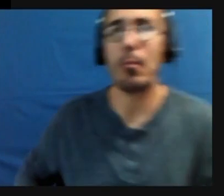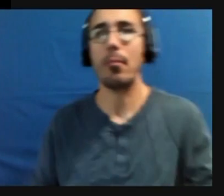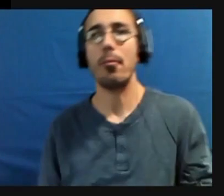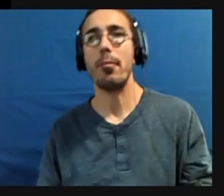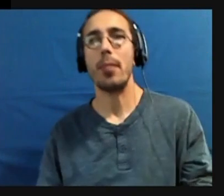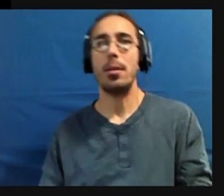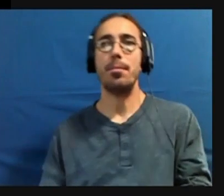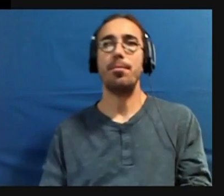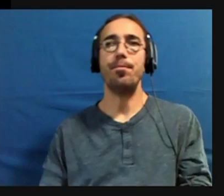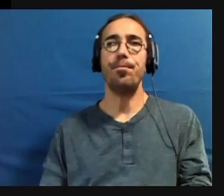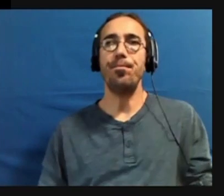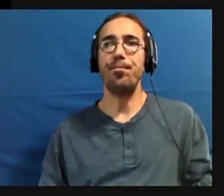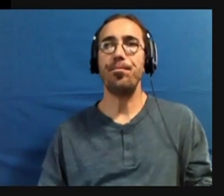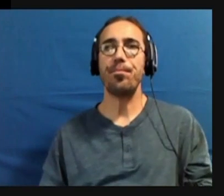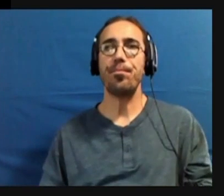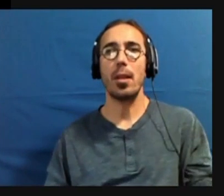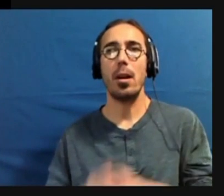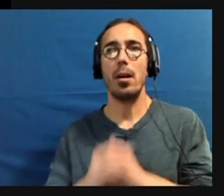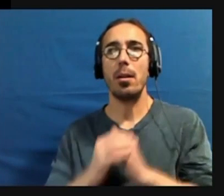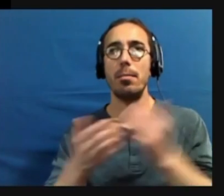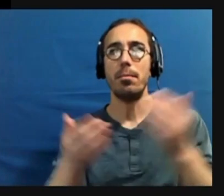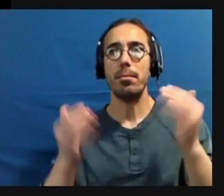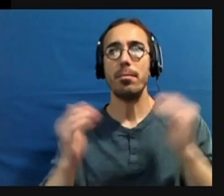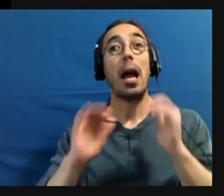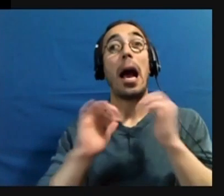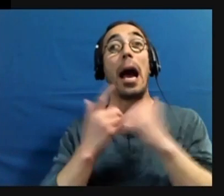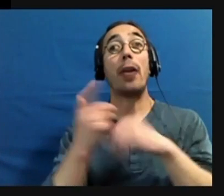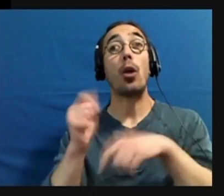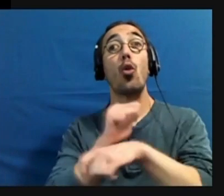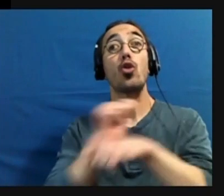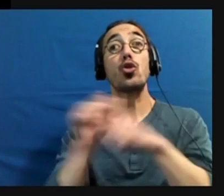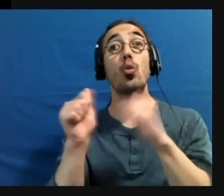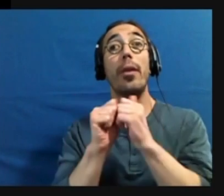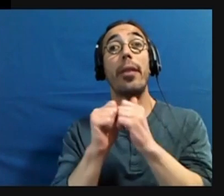Now, the way that works with our,